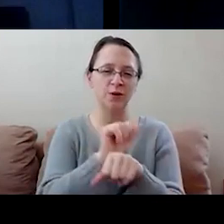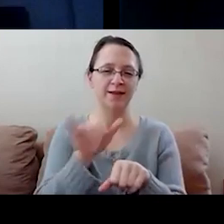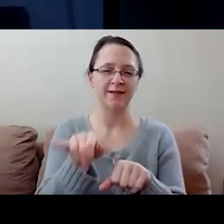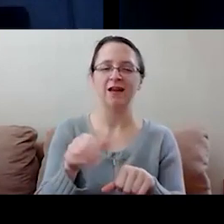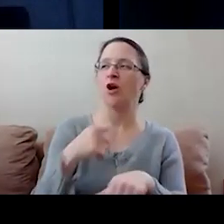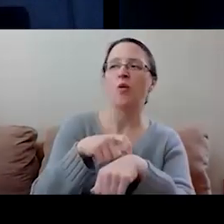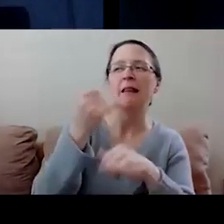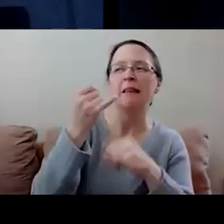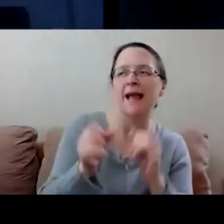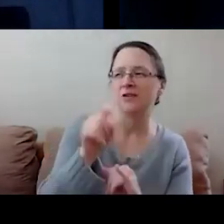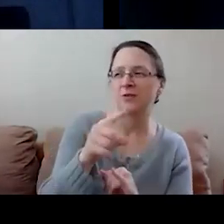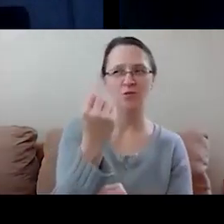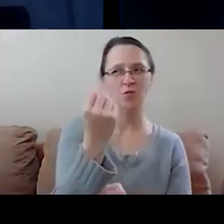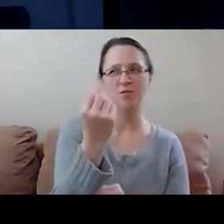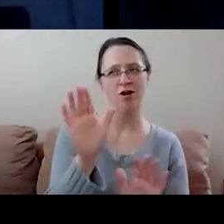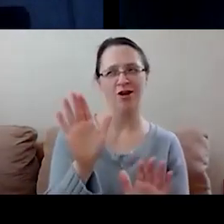for one more question.